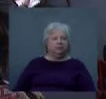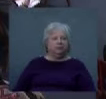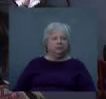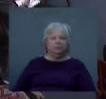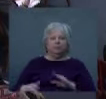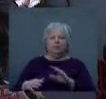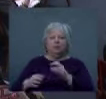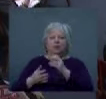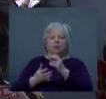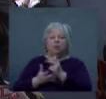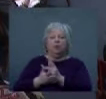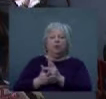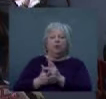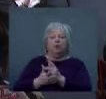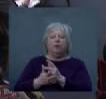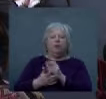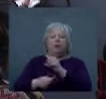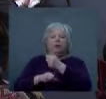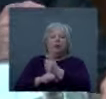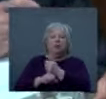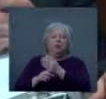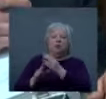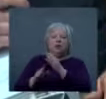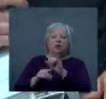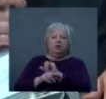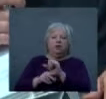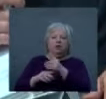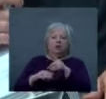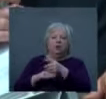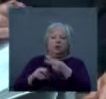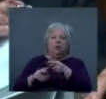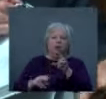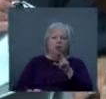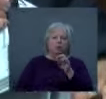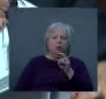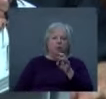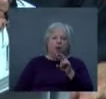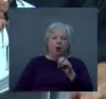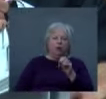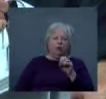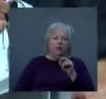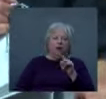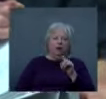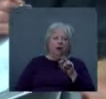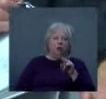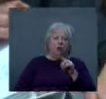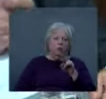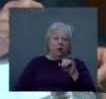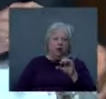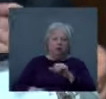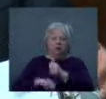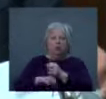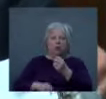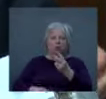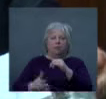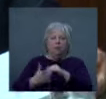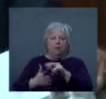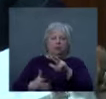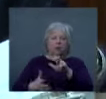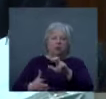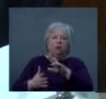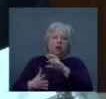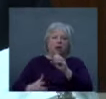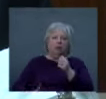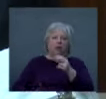An ordinance to approve a plan zoning development, establish a plan industrial district titled Romero's Enterprises, short form PID, located at 12,300